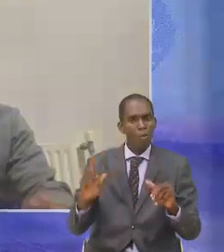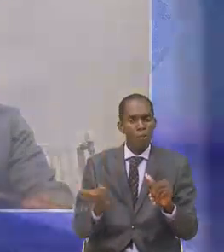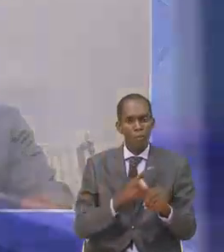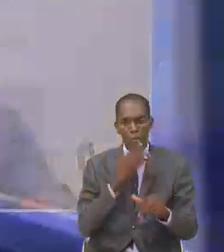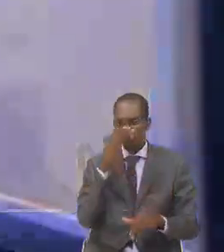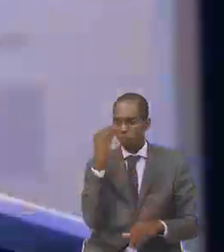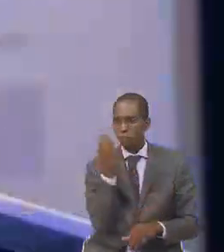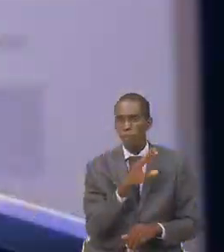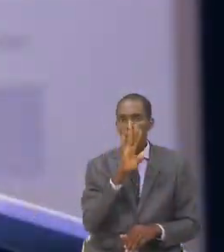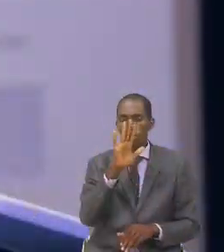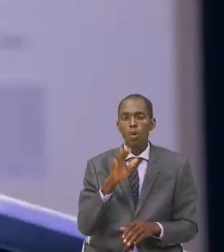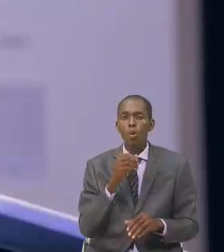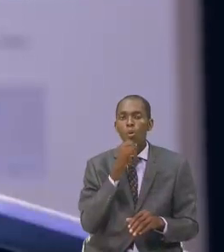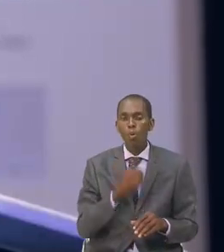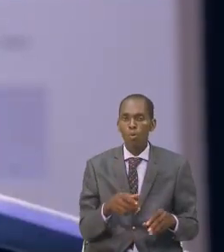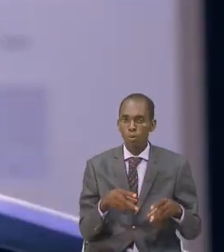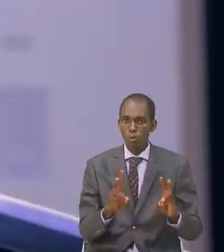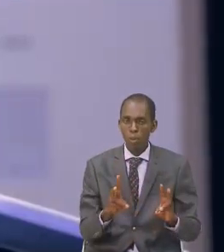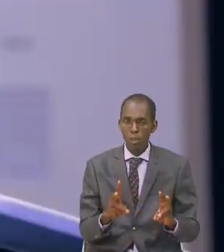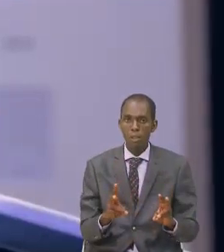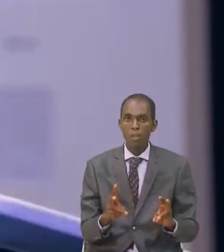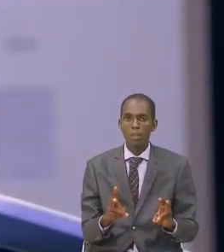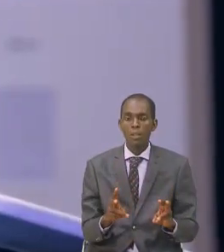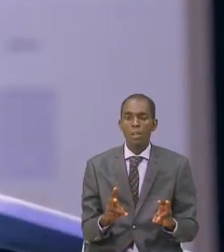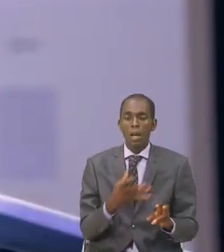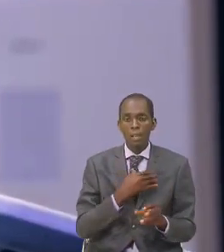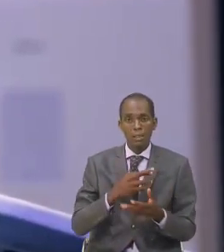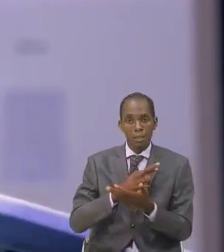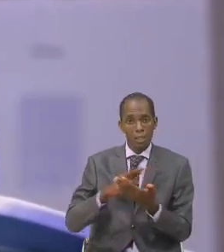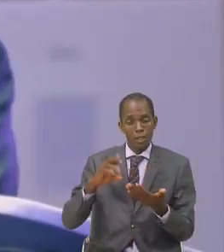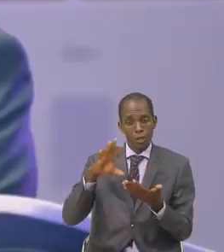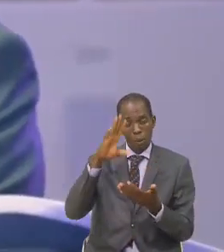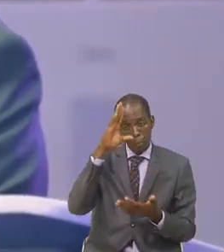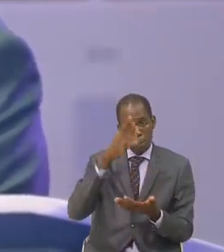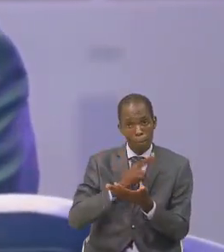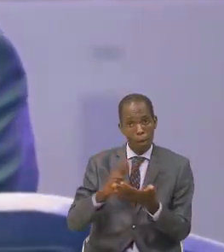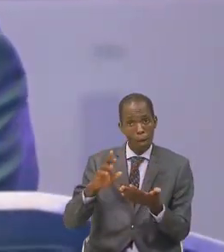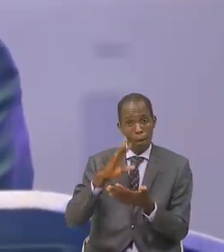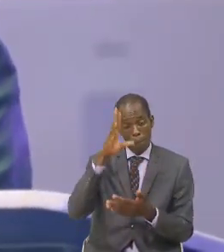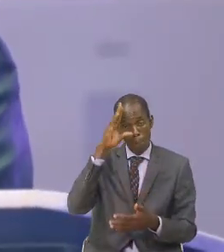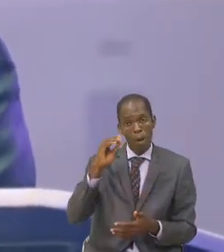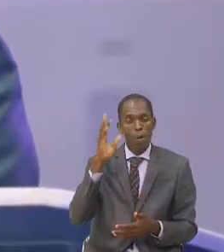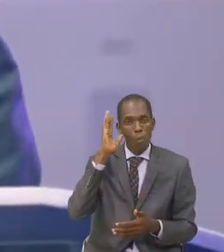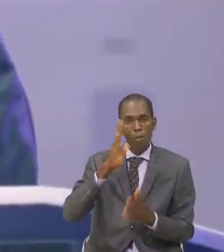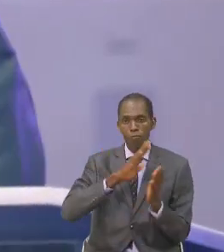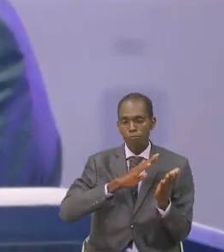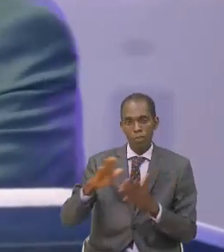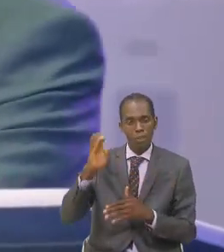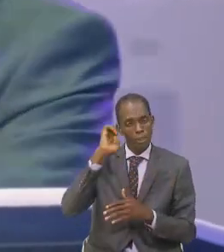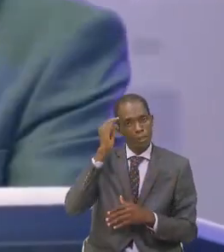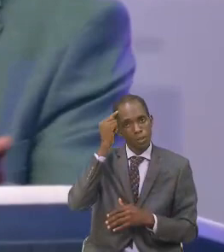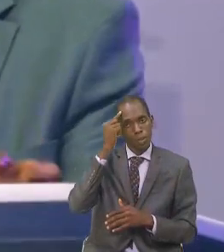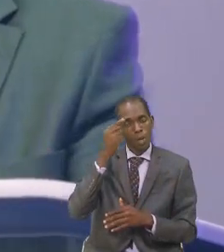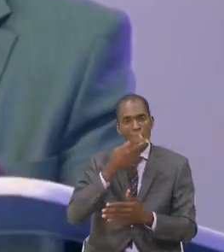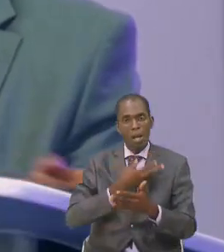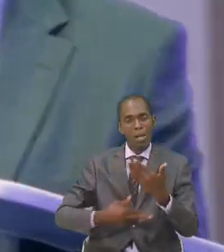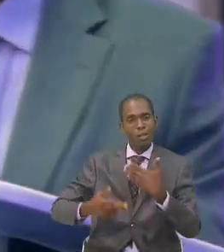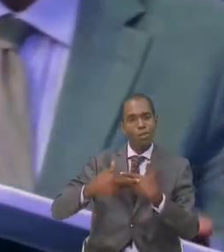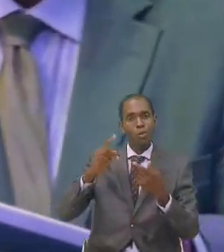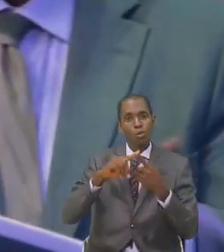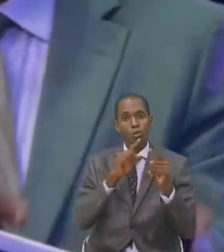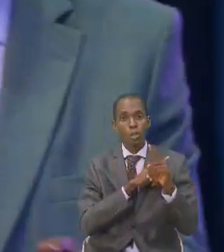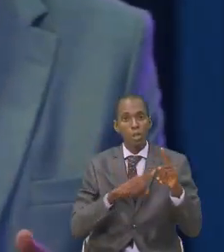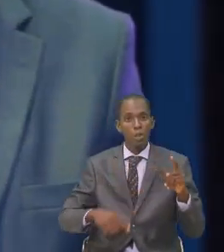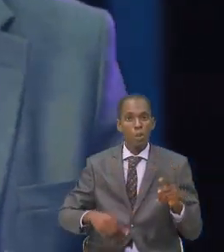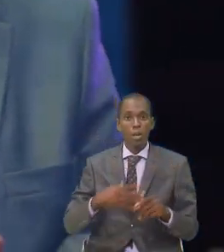come. You forsake your way, and the righteous man will forsake his thoughts, and let him